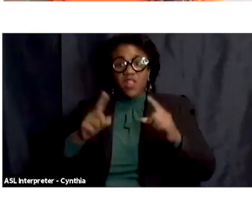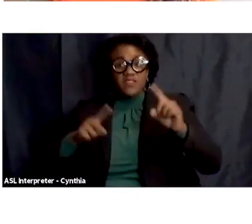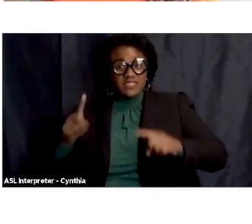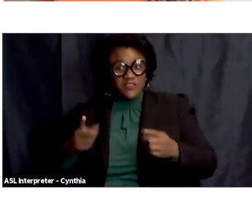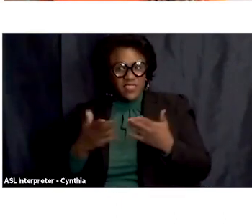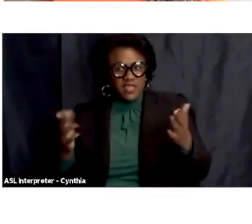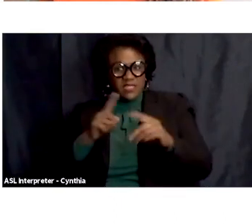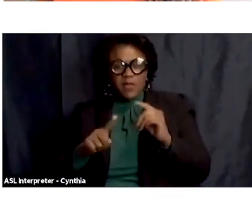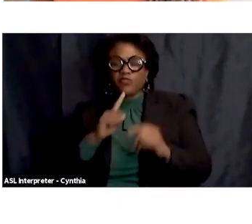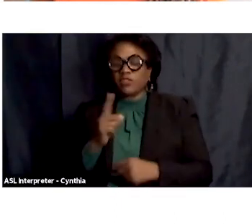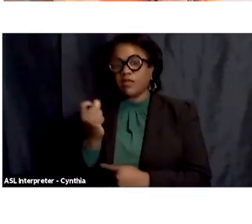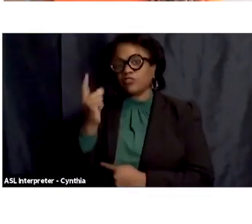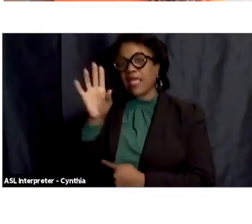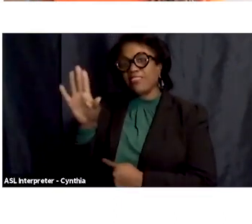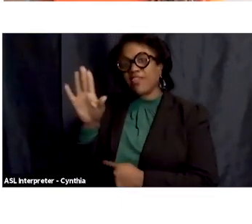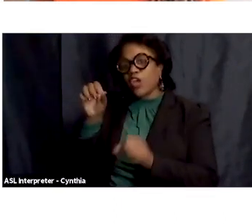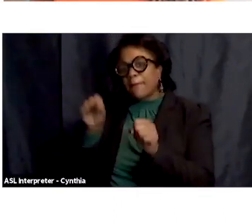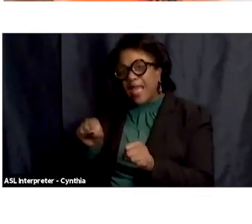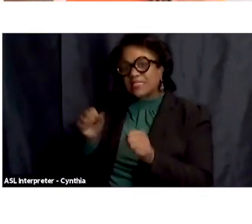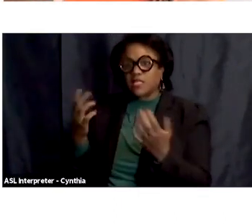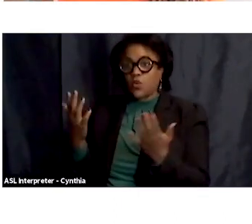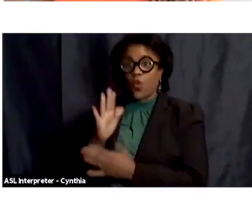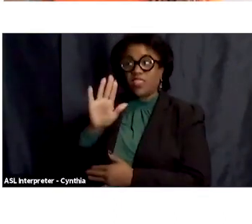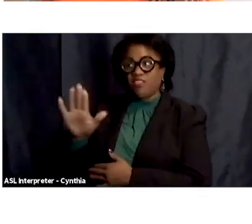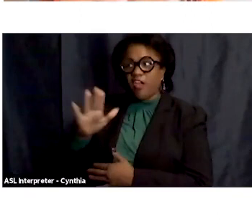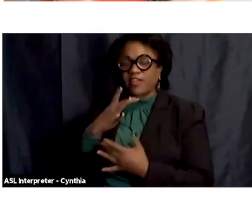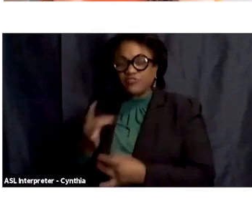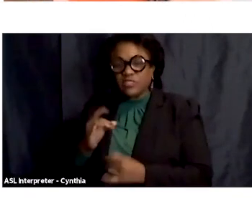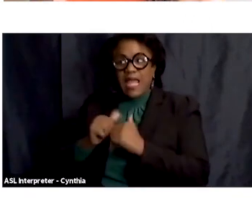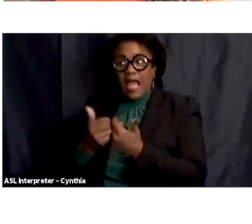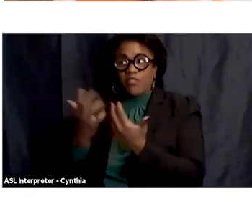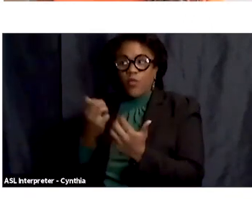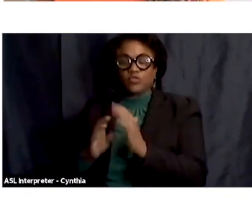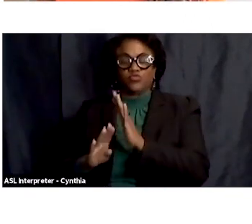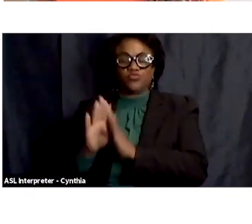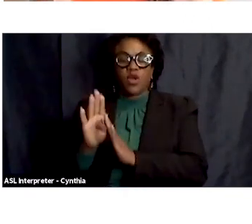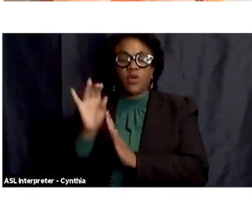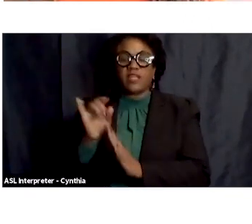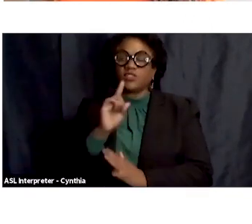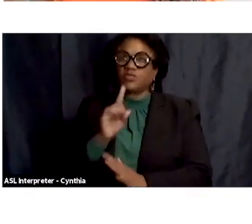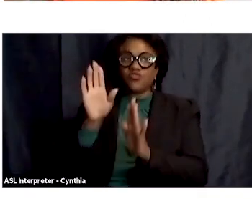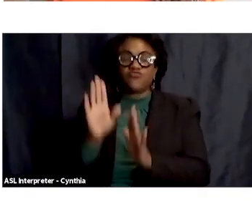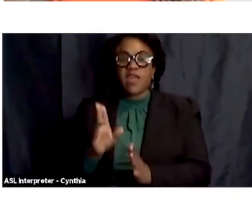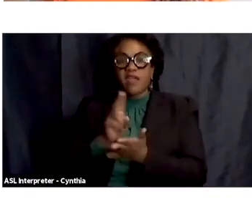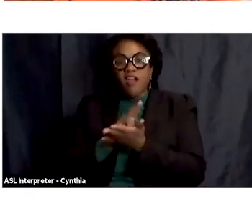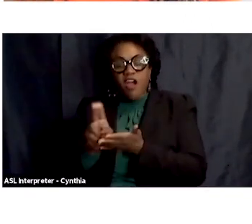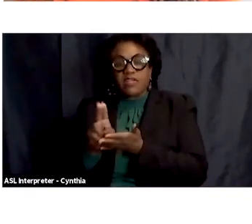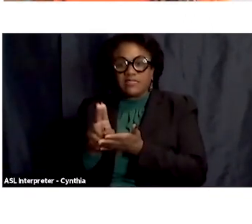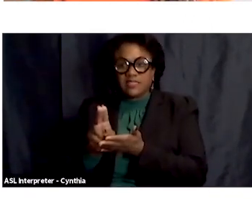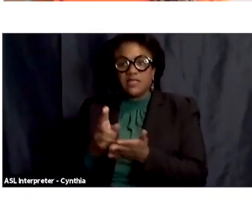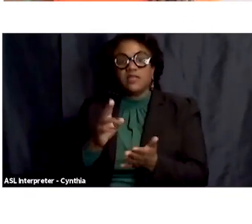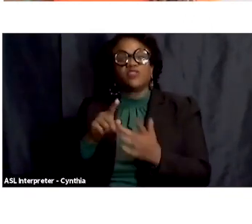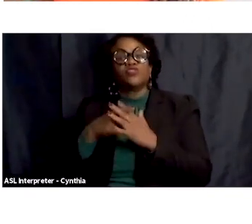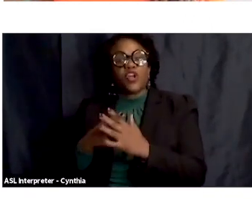kind of understand the person's capacity, what they're interested in, how they want to grow. And then that's a really great and honest and rooted starting point to